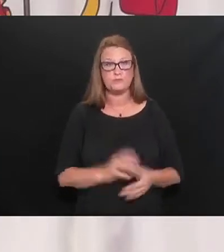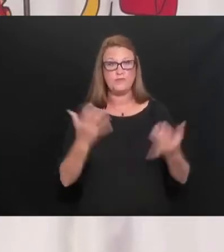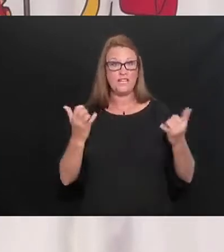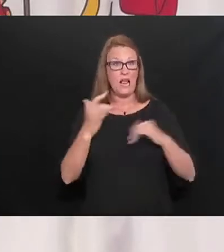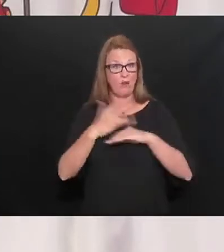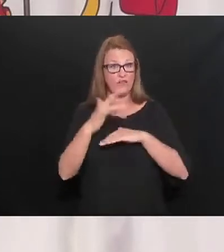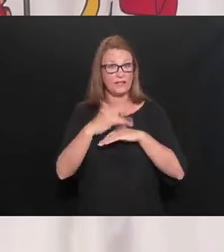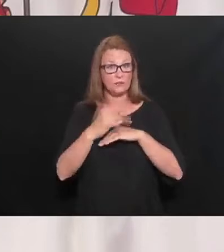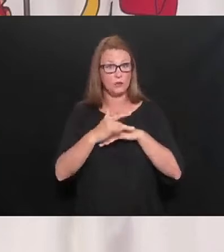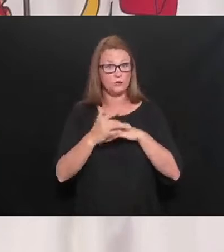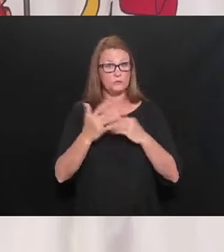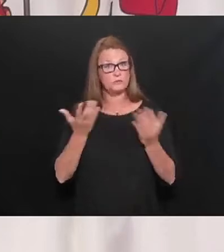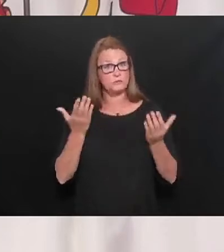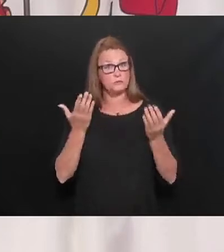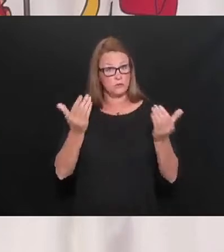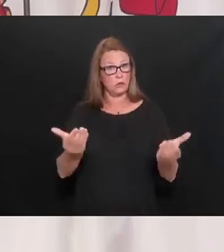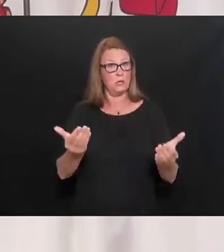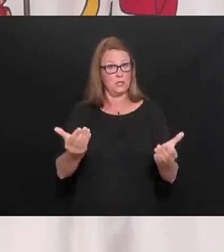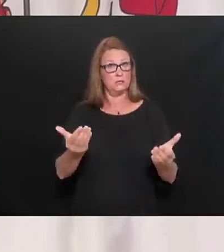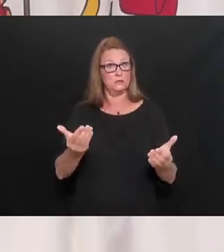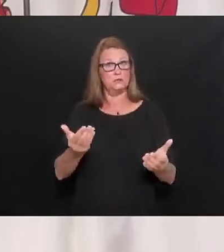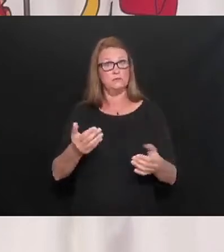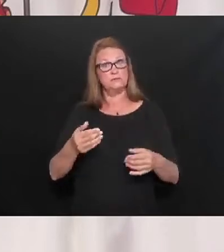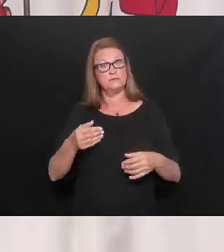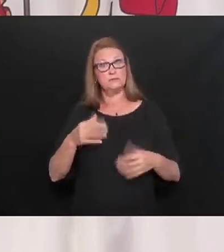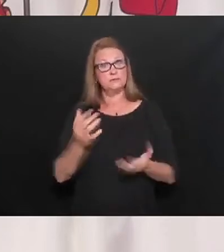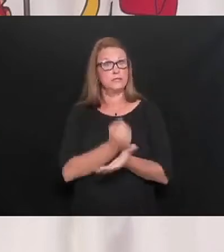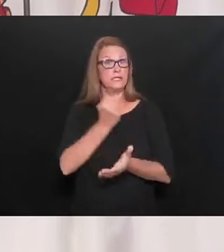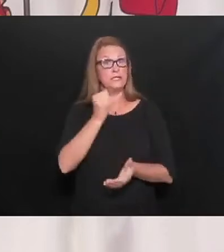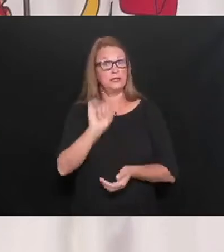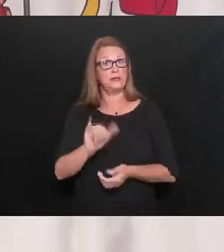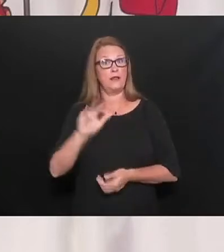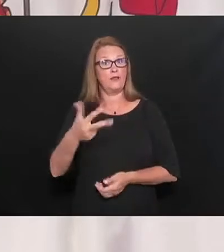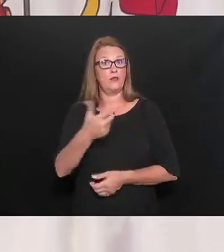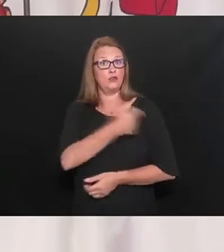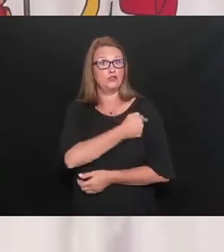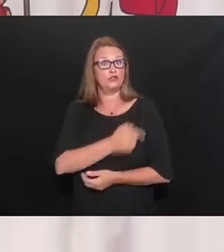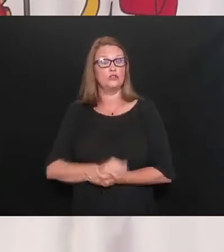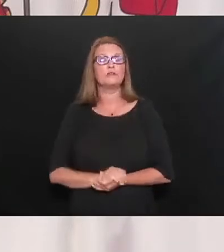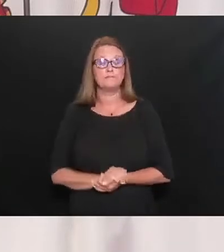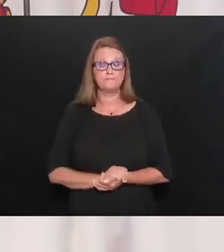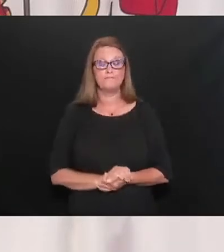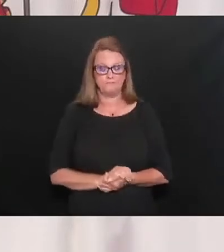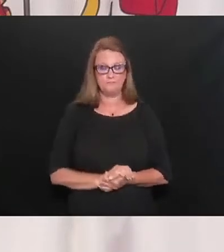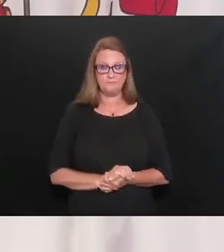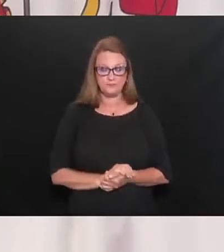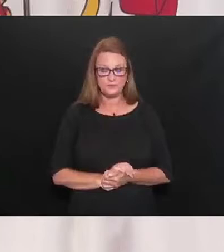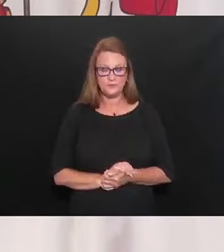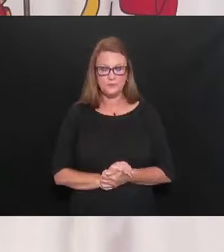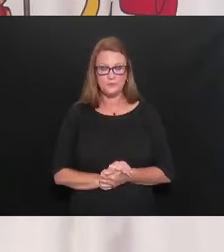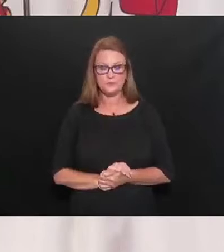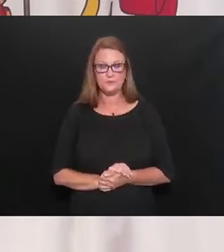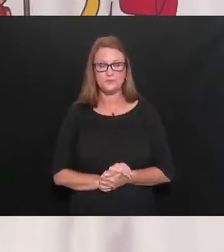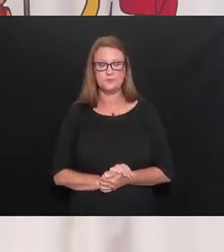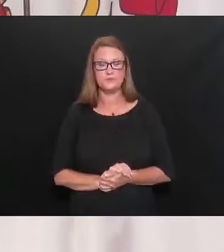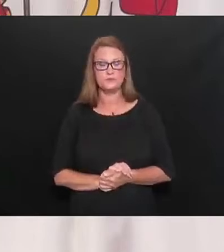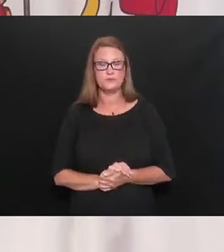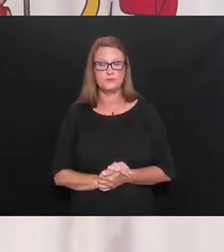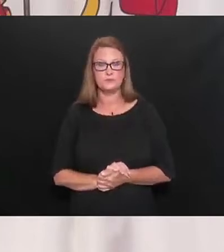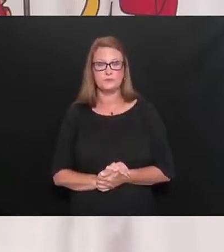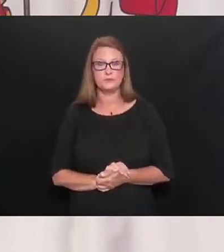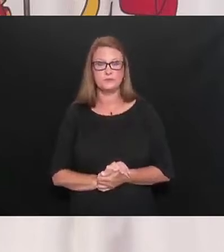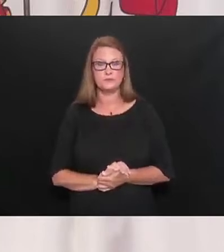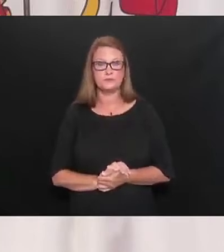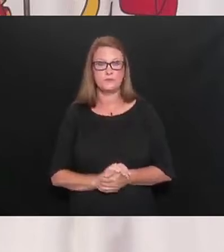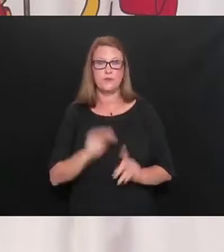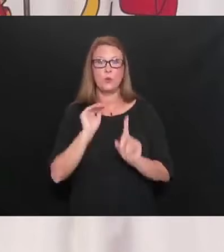available, and we absolutely promote for you to move forward and get after that. From a standpoint